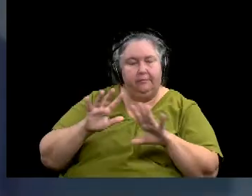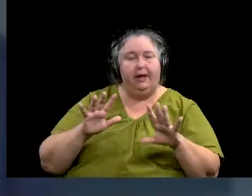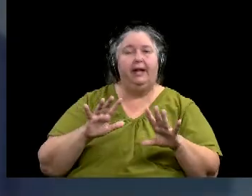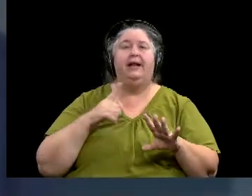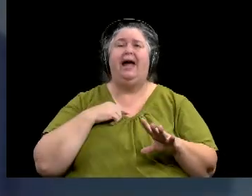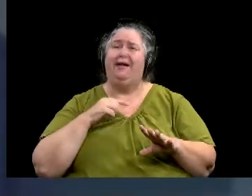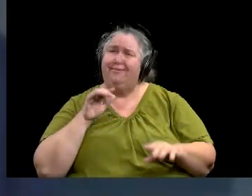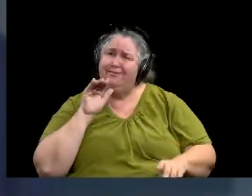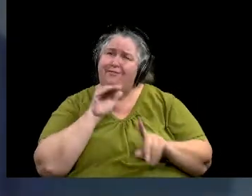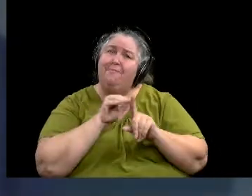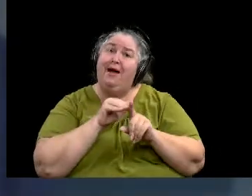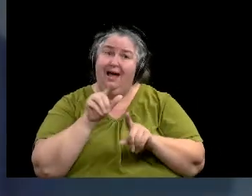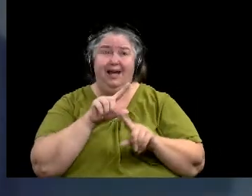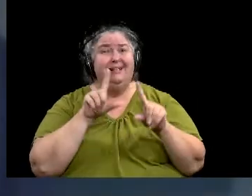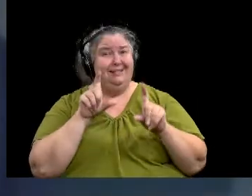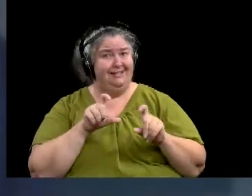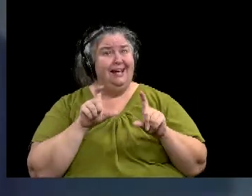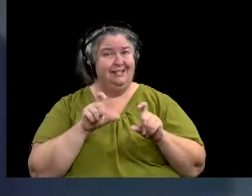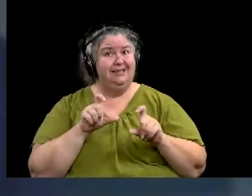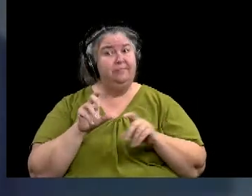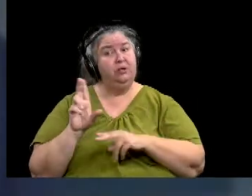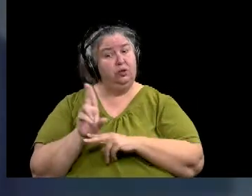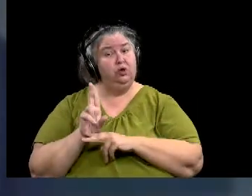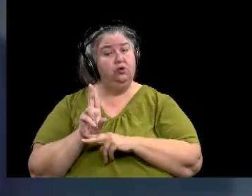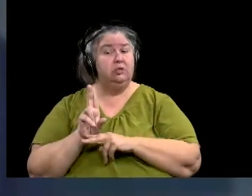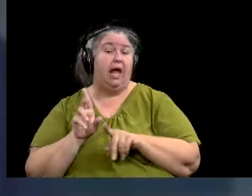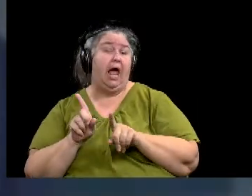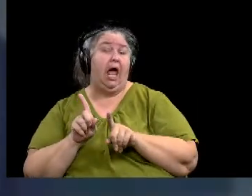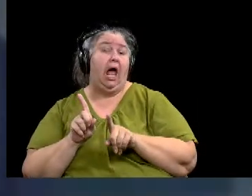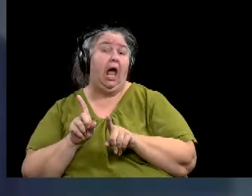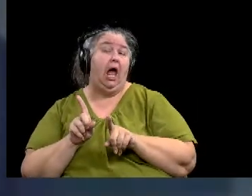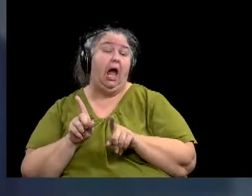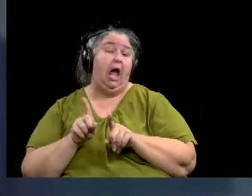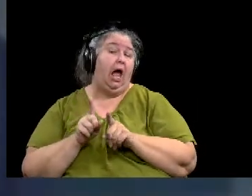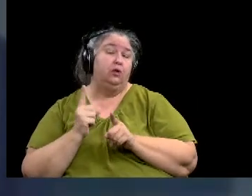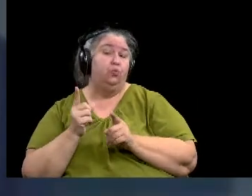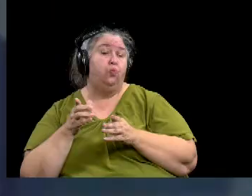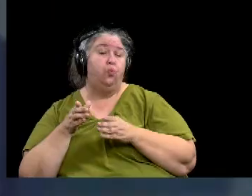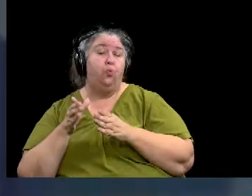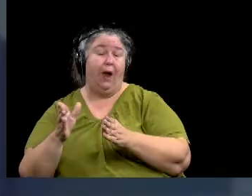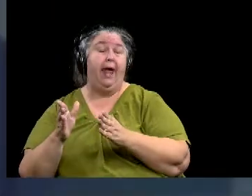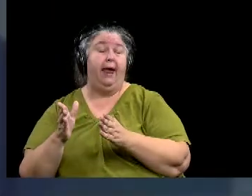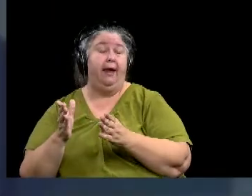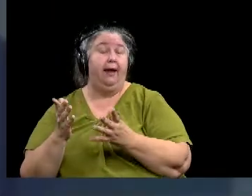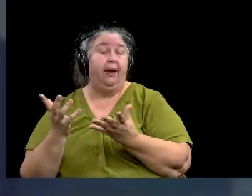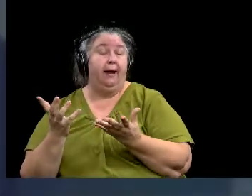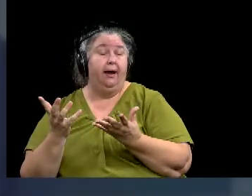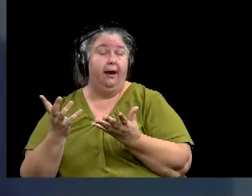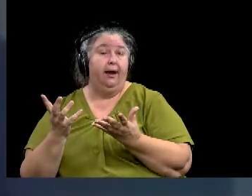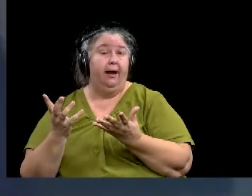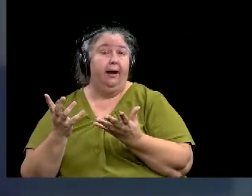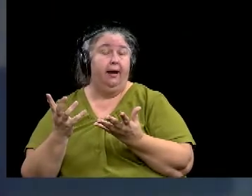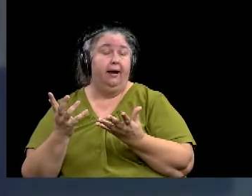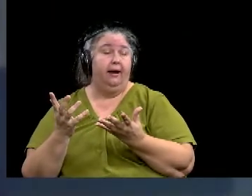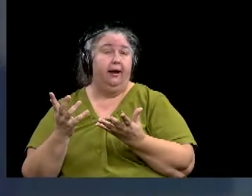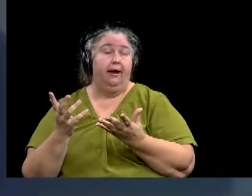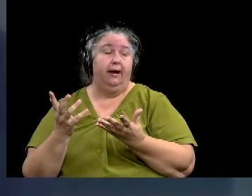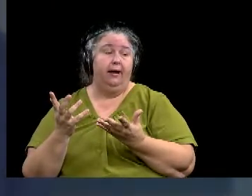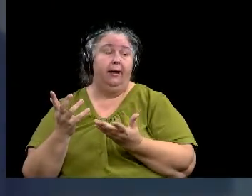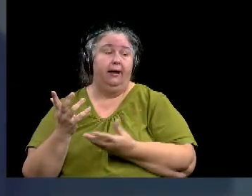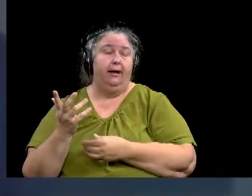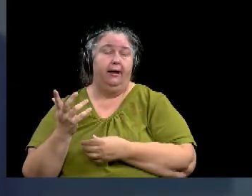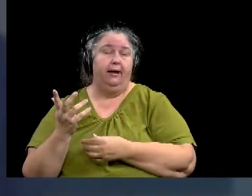strategy. We have employed that strategy along with contact tracing in the